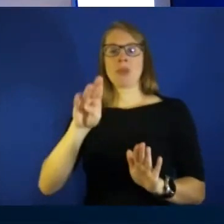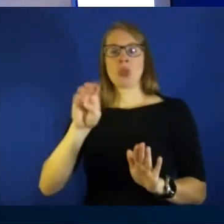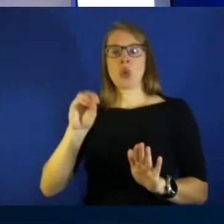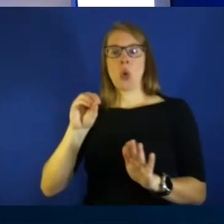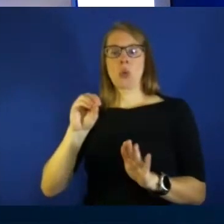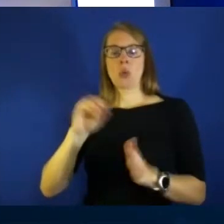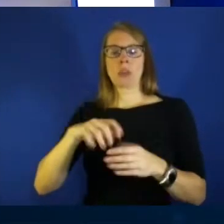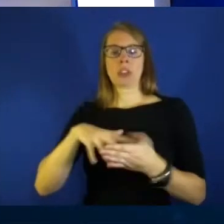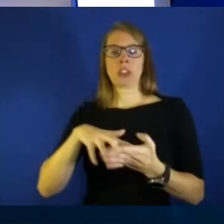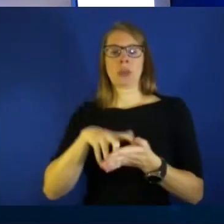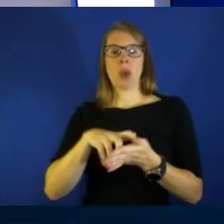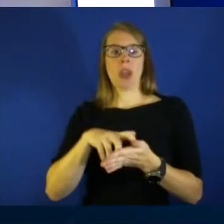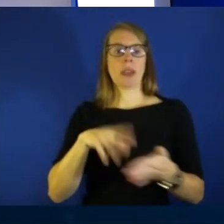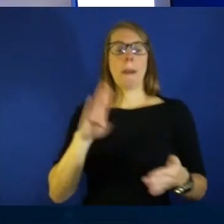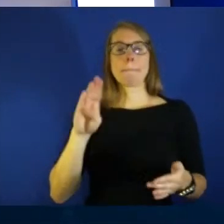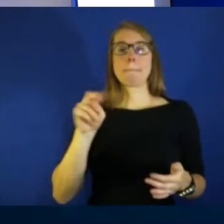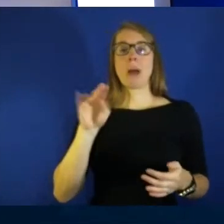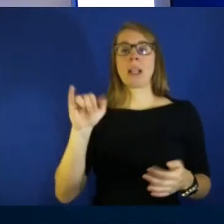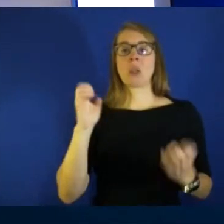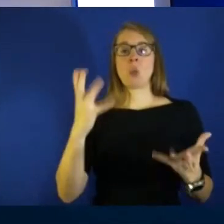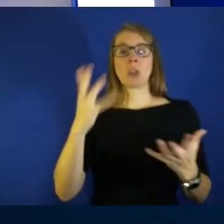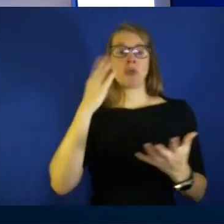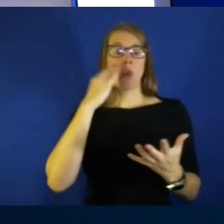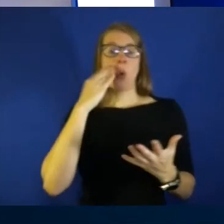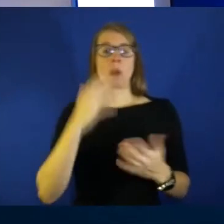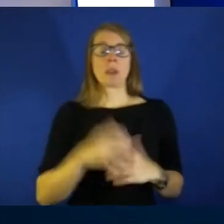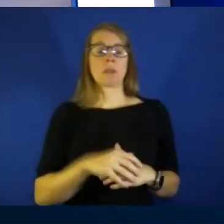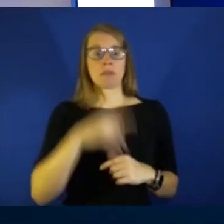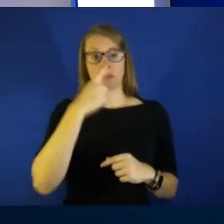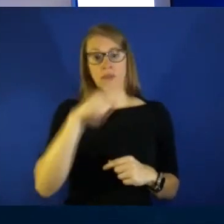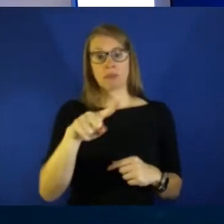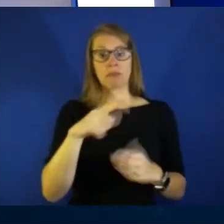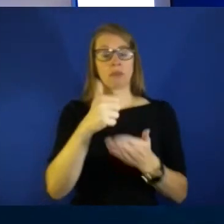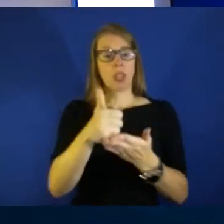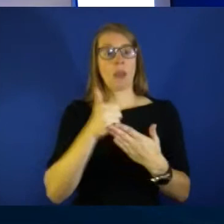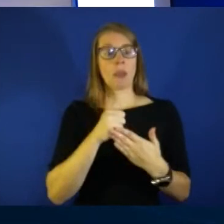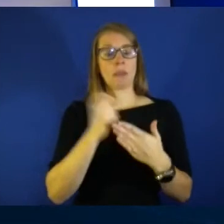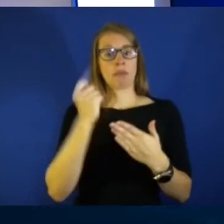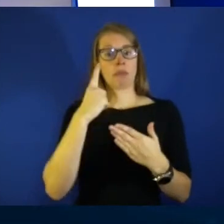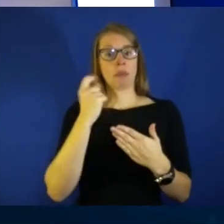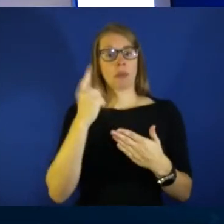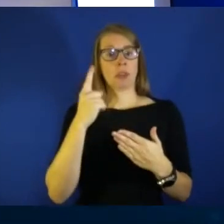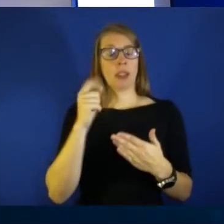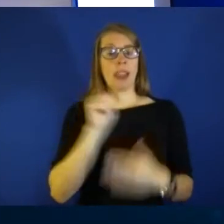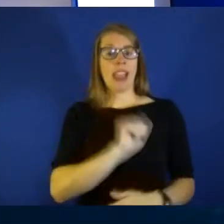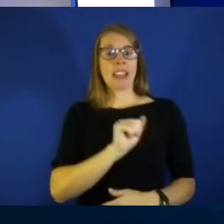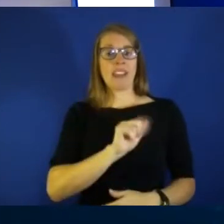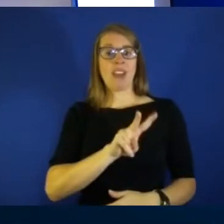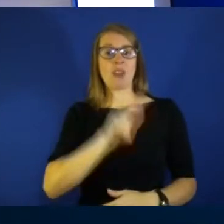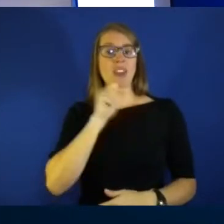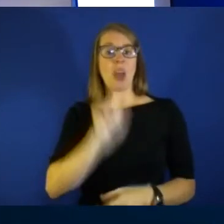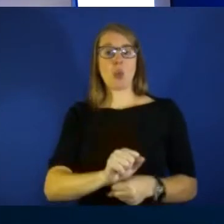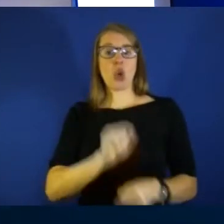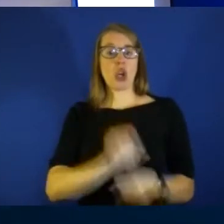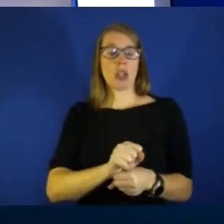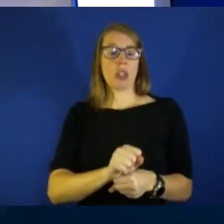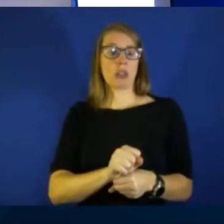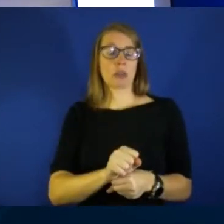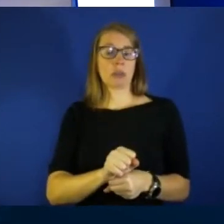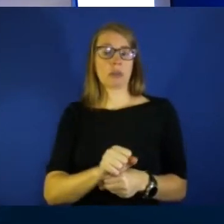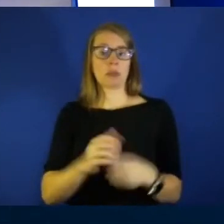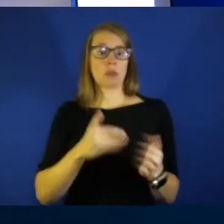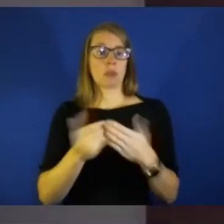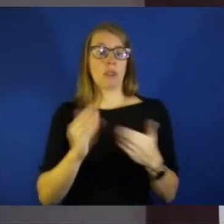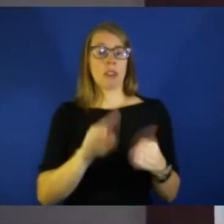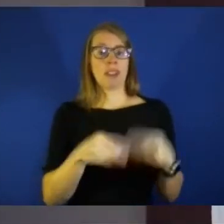Lonnie wants to know if you can just help us better understand why antivirals don't work when you've given them several days